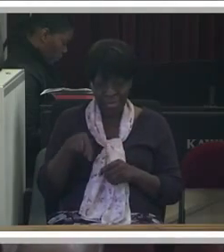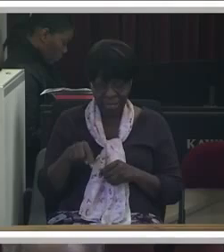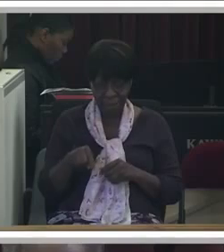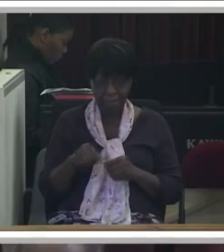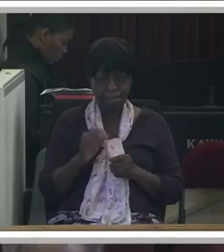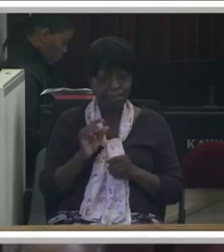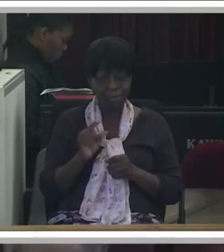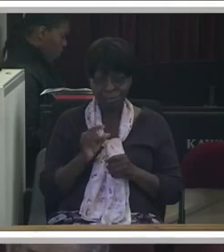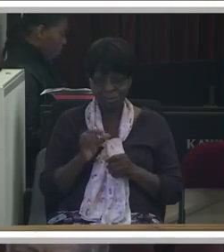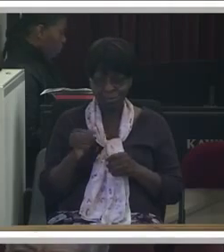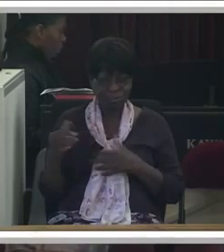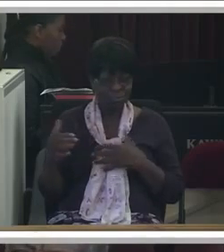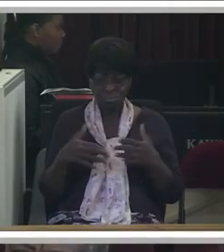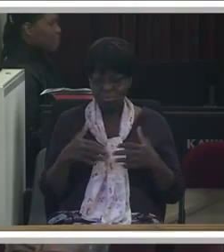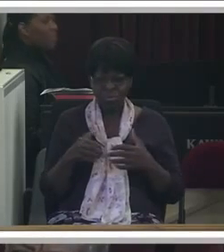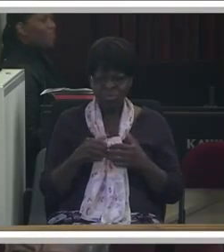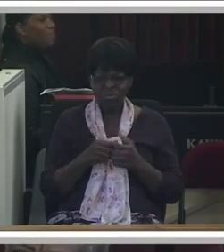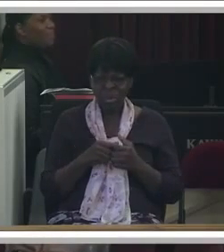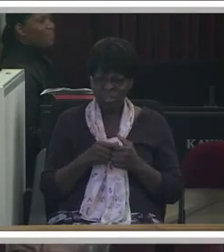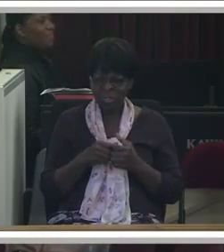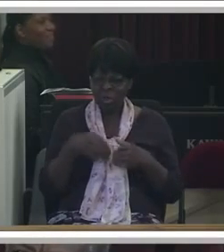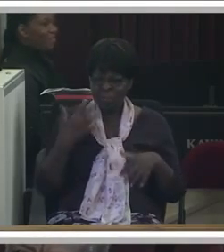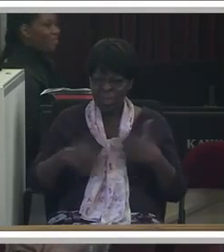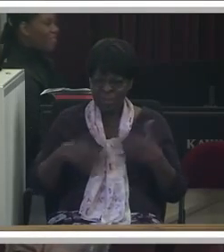The scorpion will lose his sting.